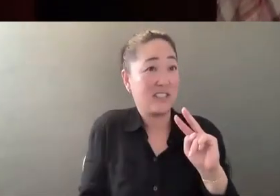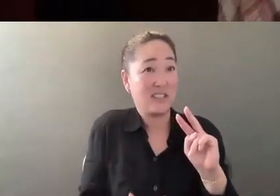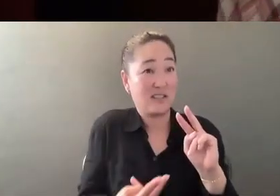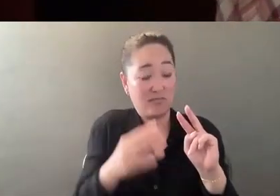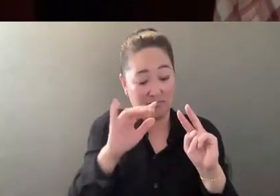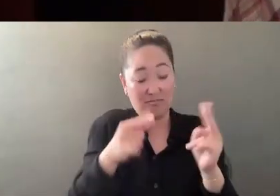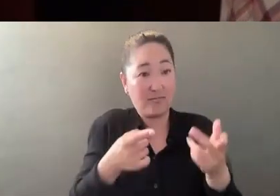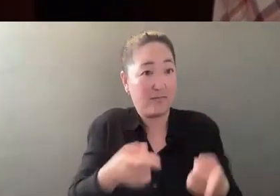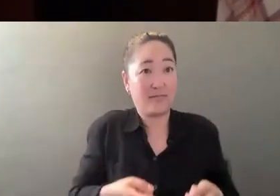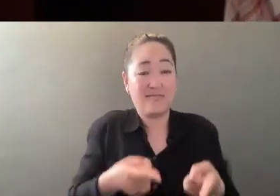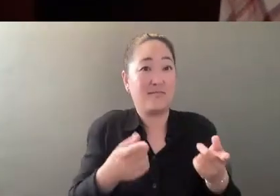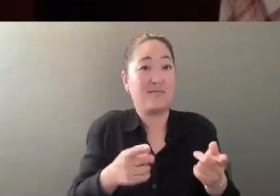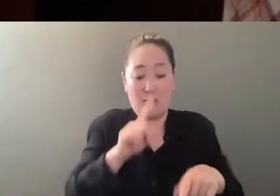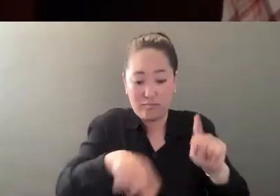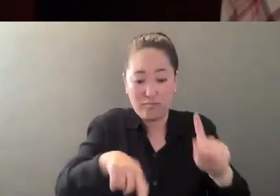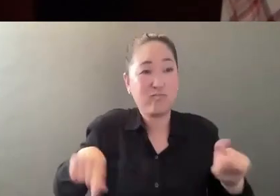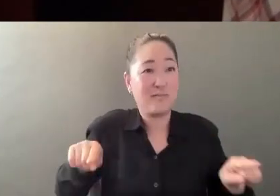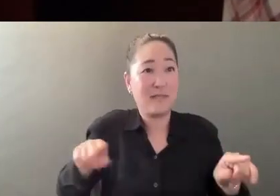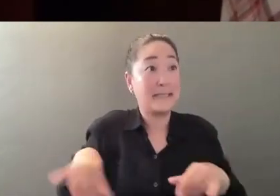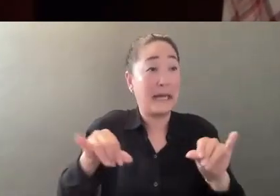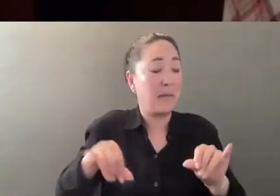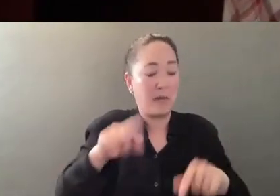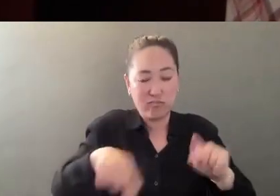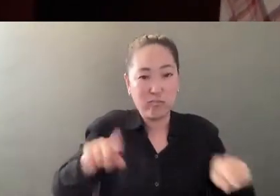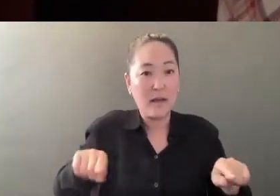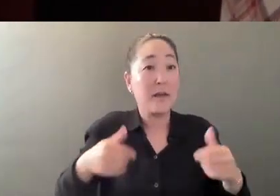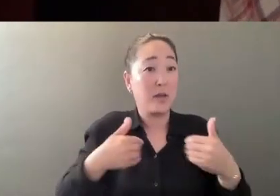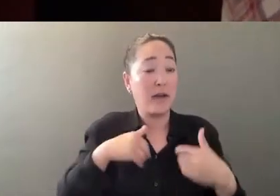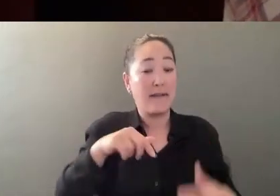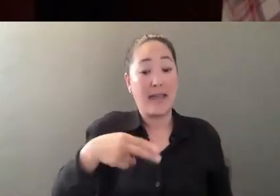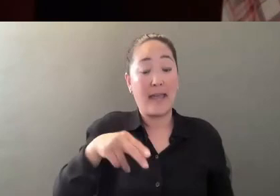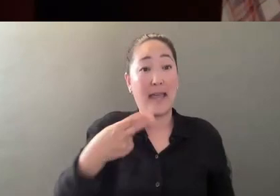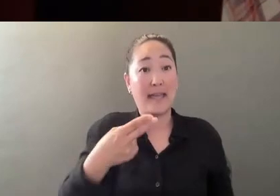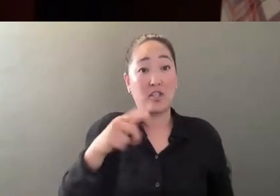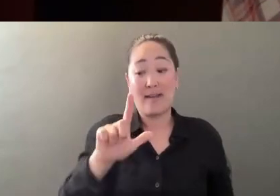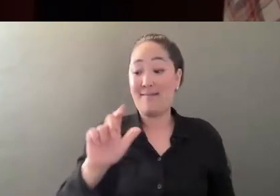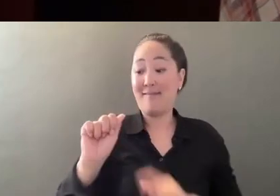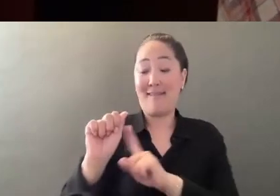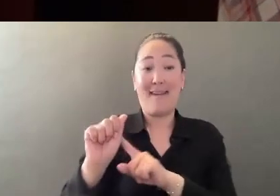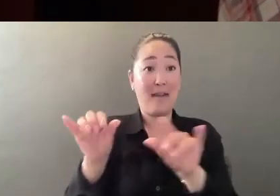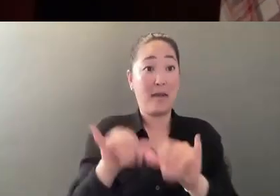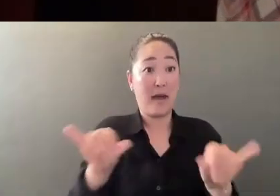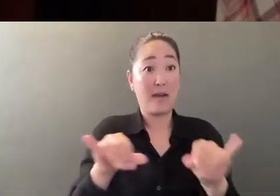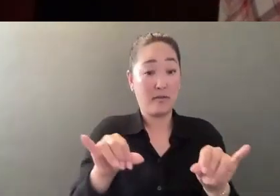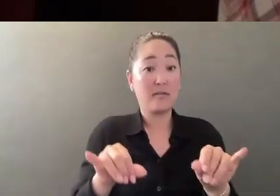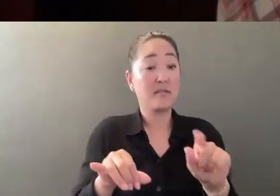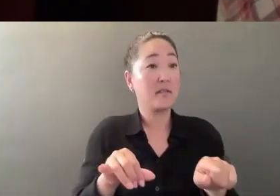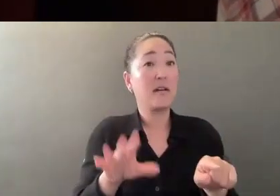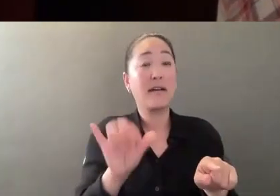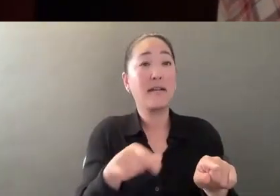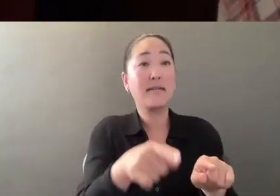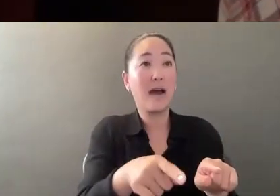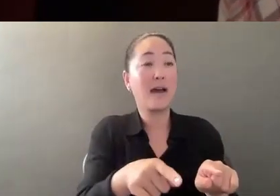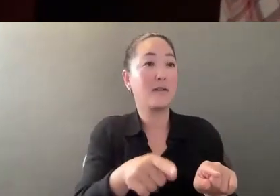immune systems, we all have different what's called HLA patterns, and your HLA patterns are what present what you encounter